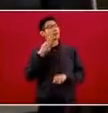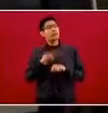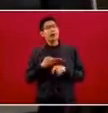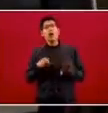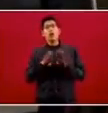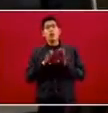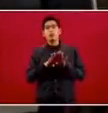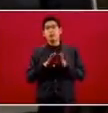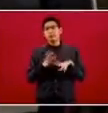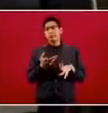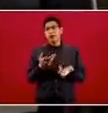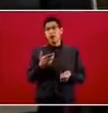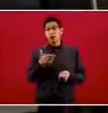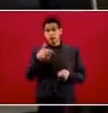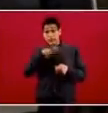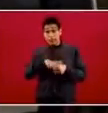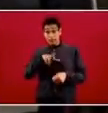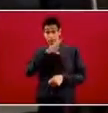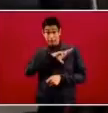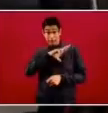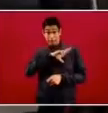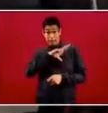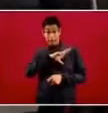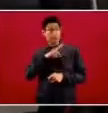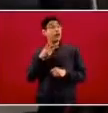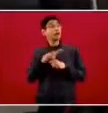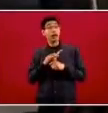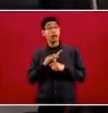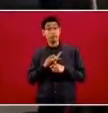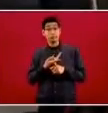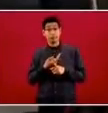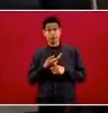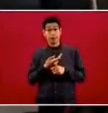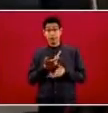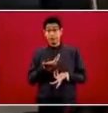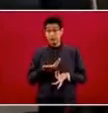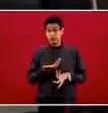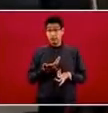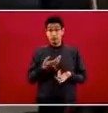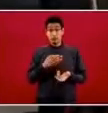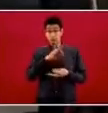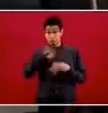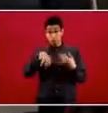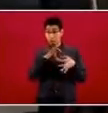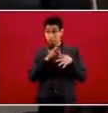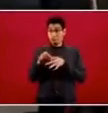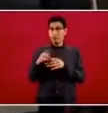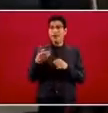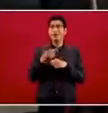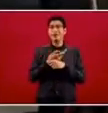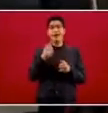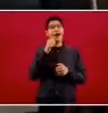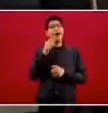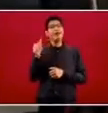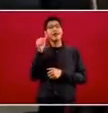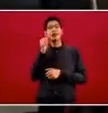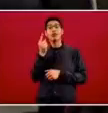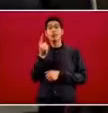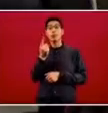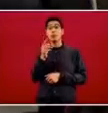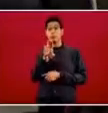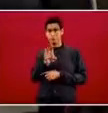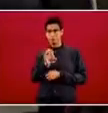process? And what would be the responsibility of private hospitals? Are they being coordinated with the public